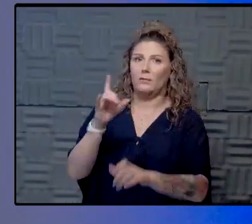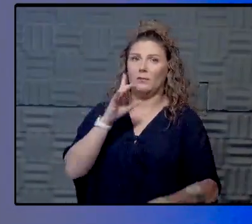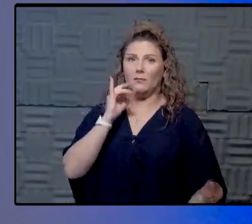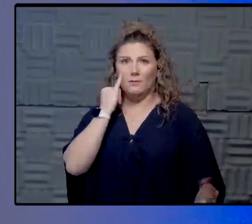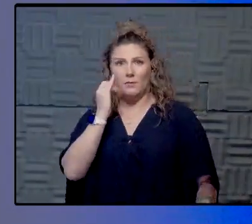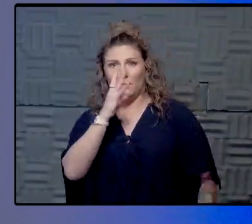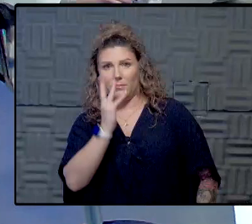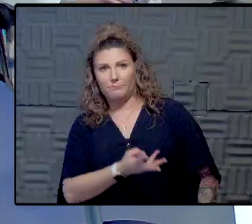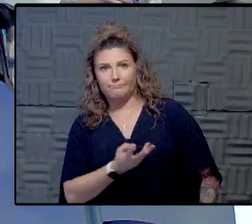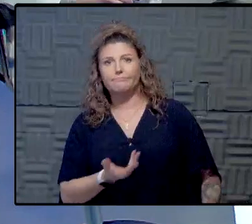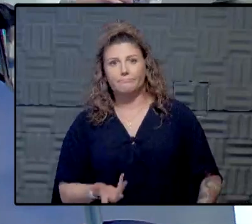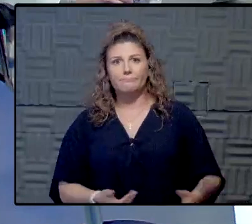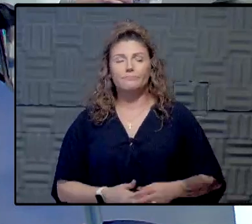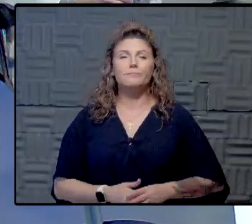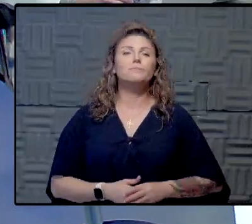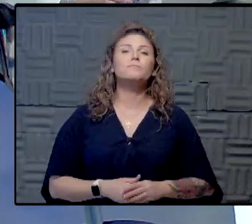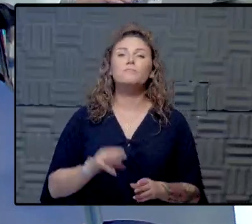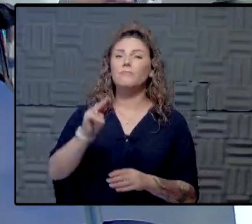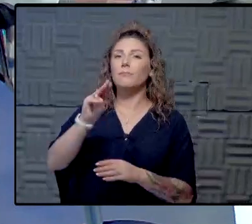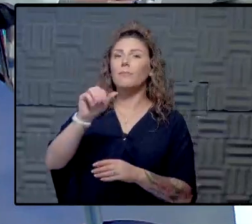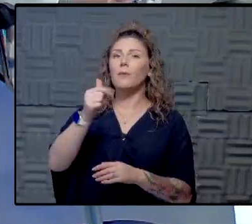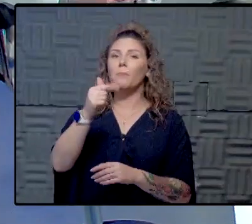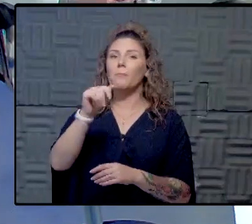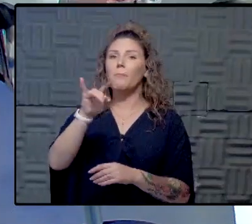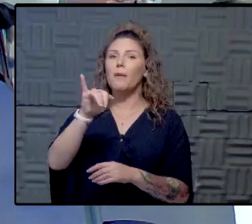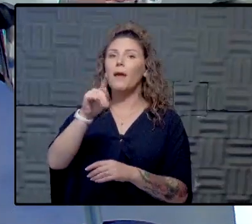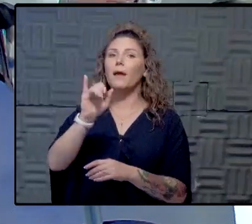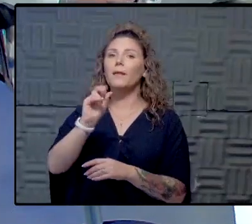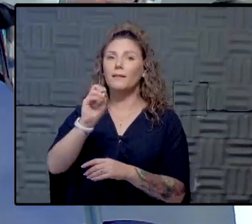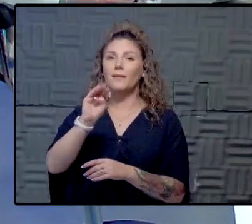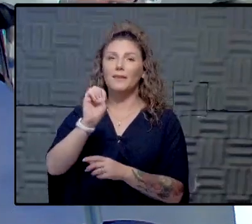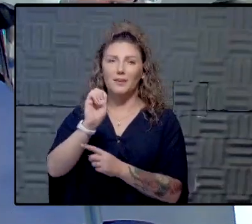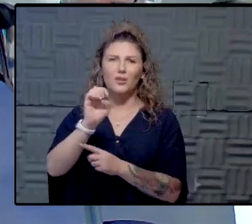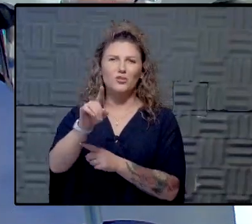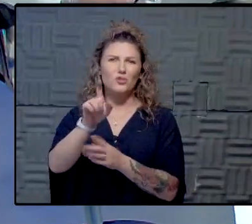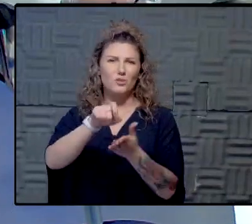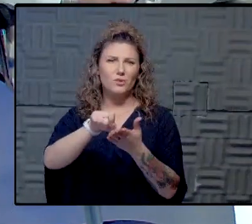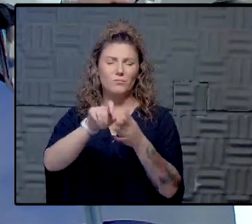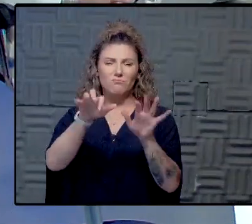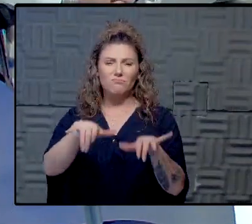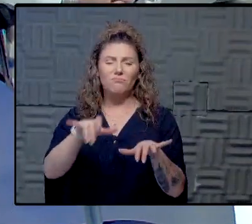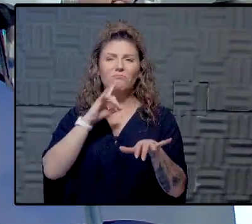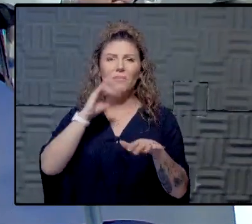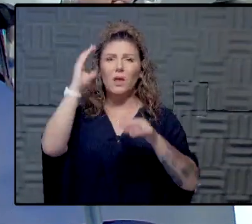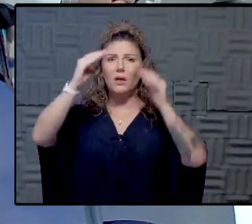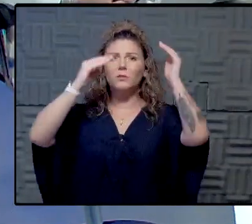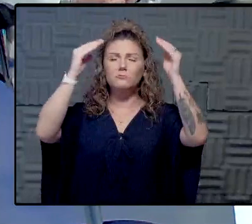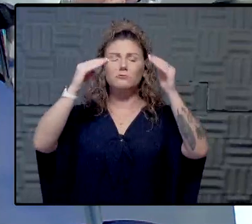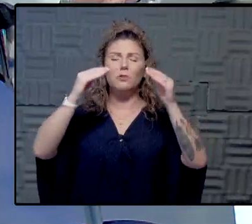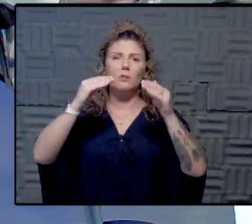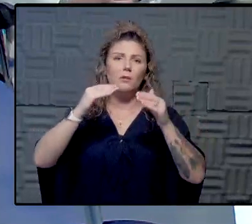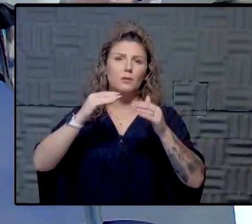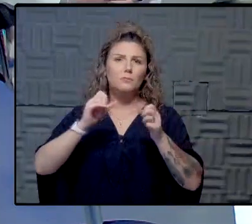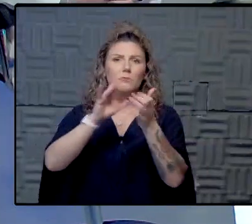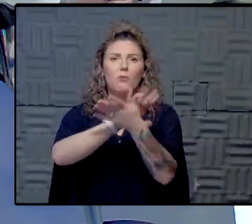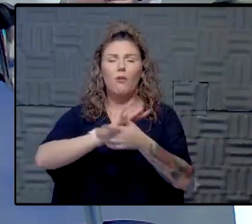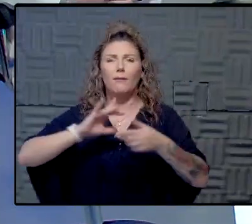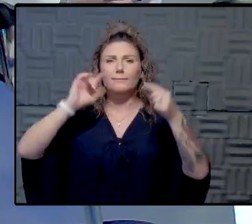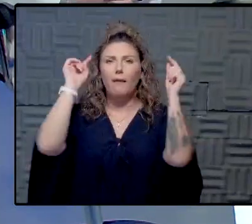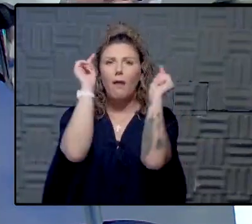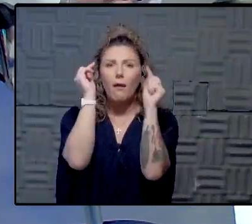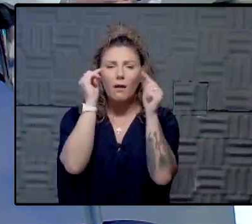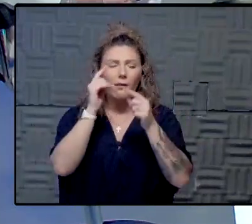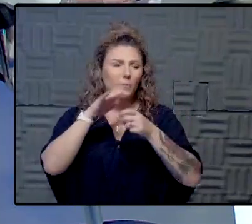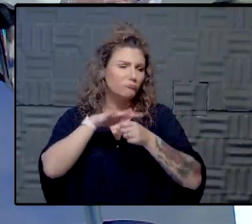them. All right. Maggie writes, she said, in adults, stress can cause headaches, stomach aches,